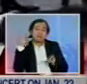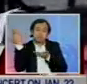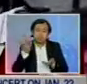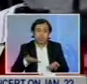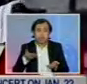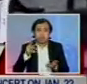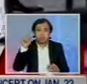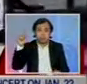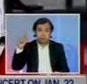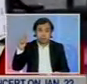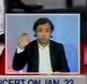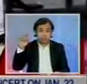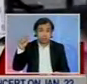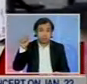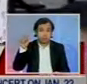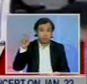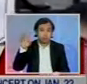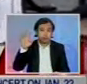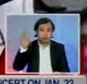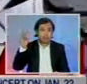transfer certificate of title